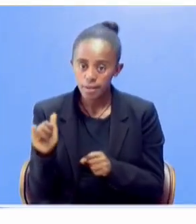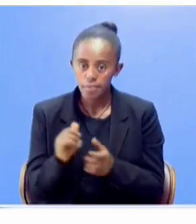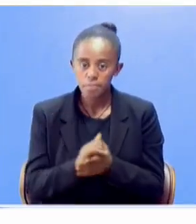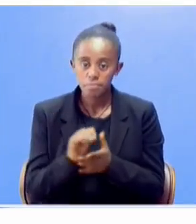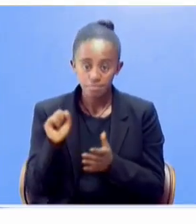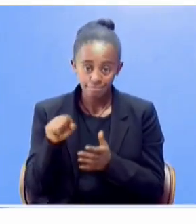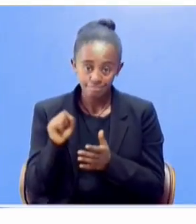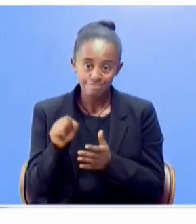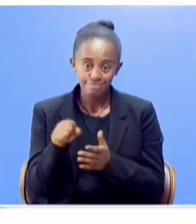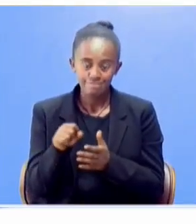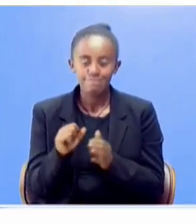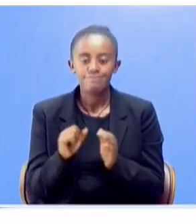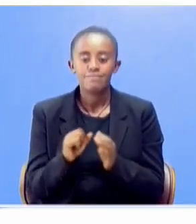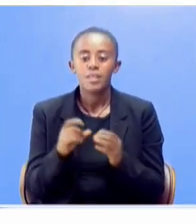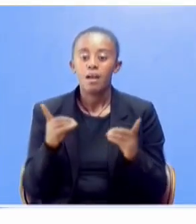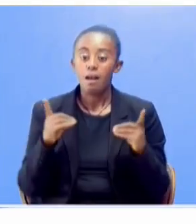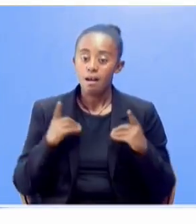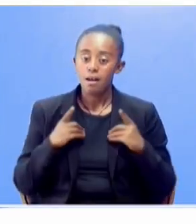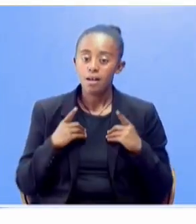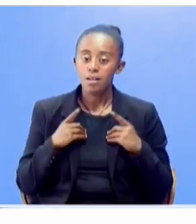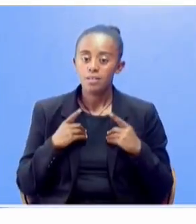yeah, had